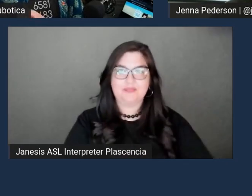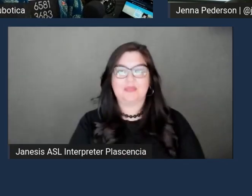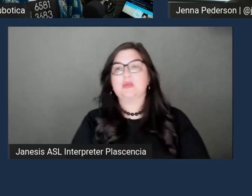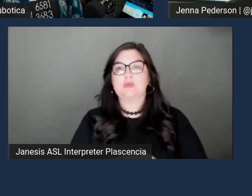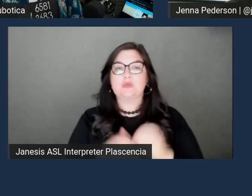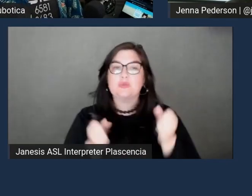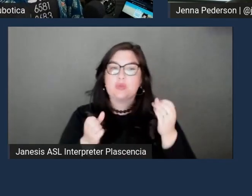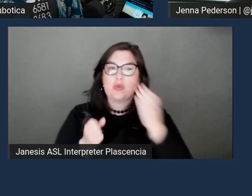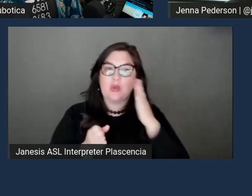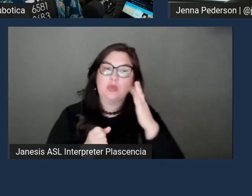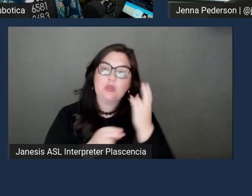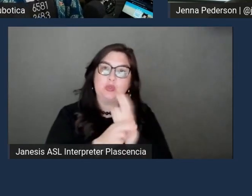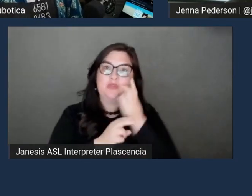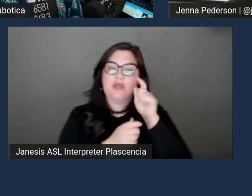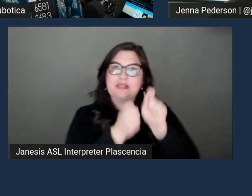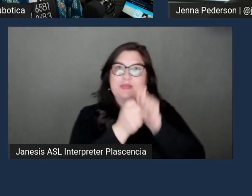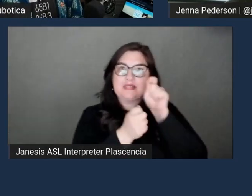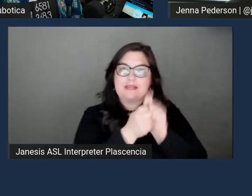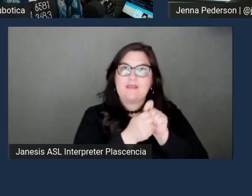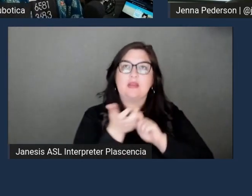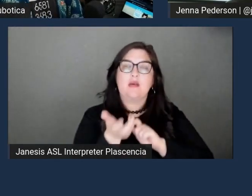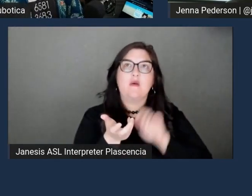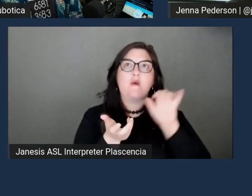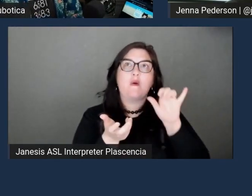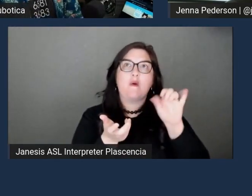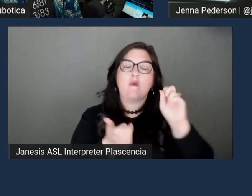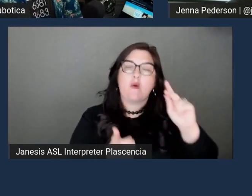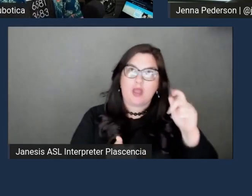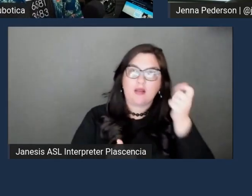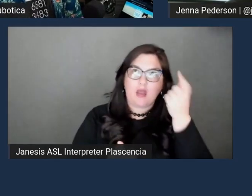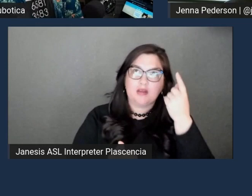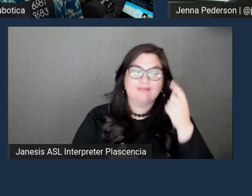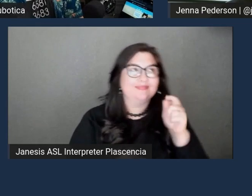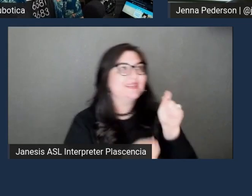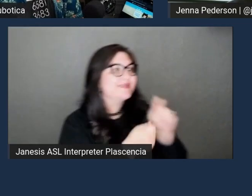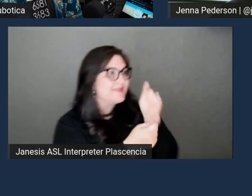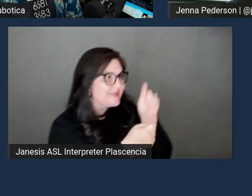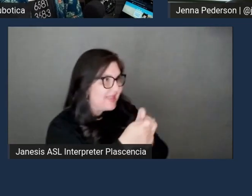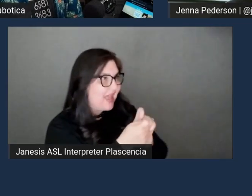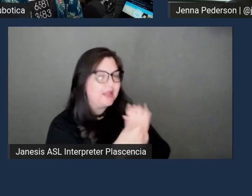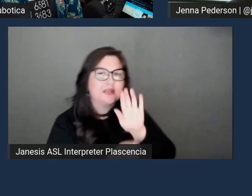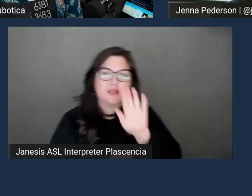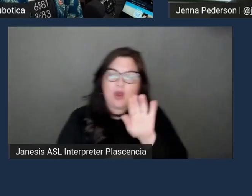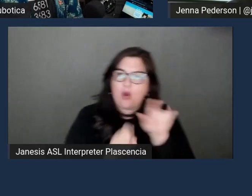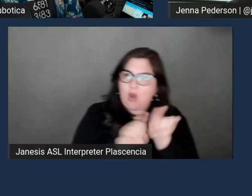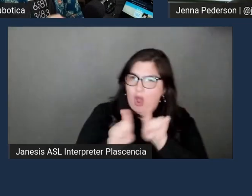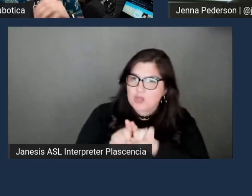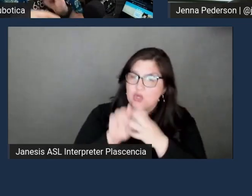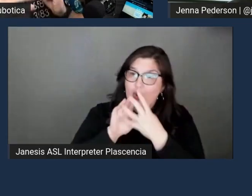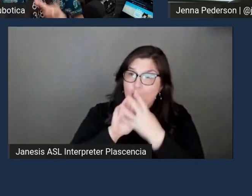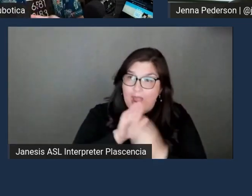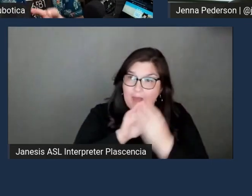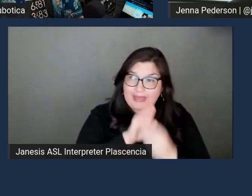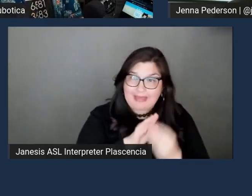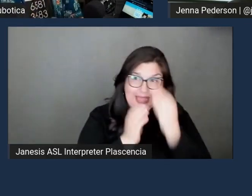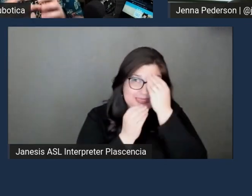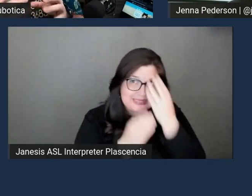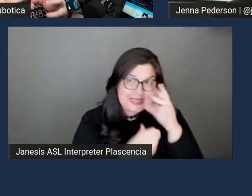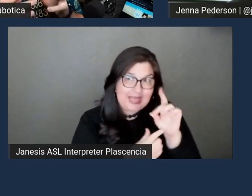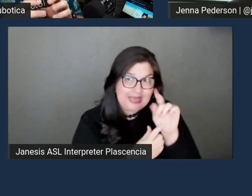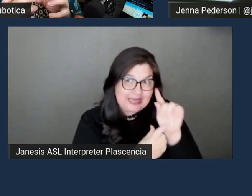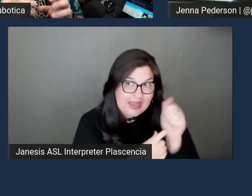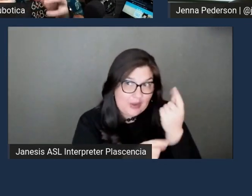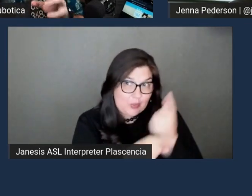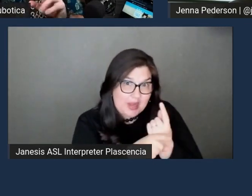through a specific means. Okay, got it. Exactly. And this thing also replicates data, right? So multi-region replication